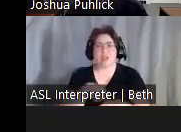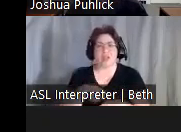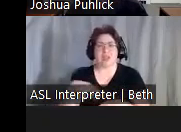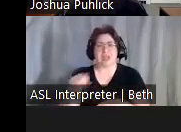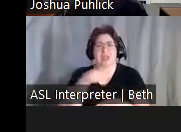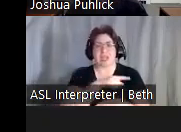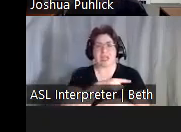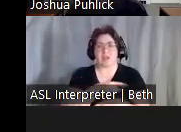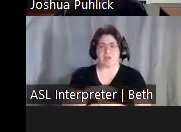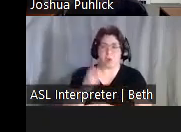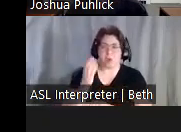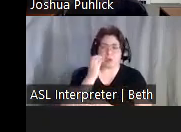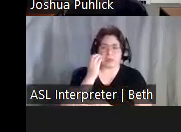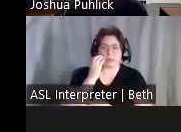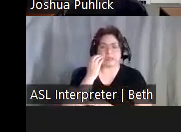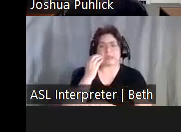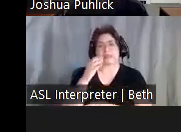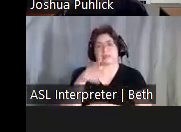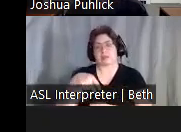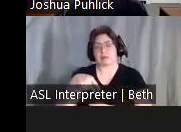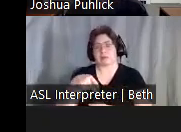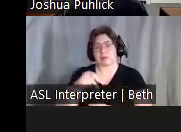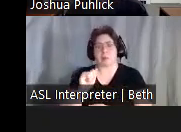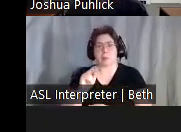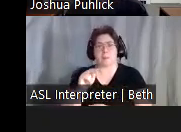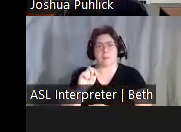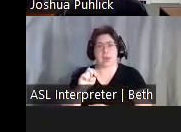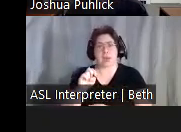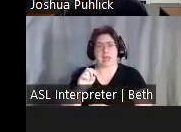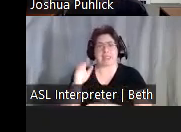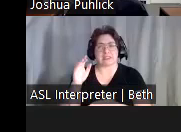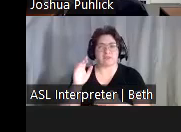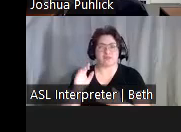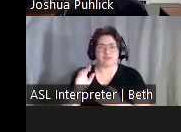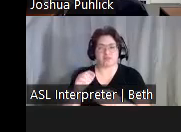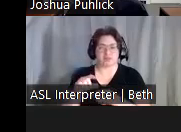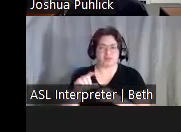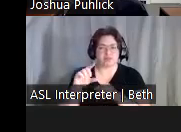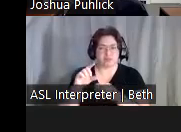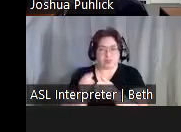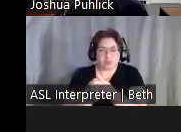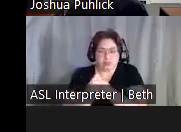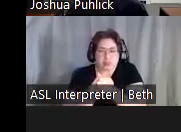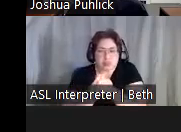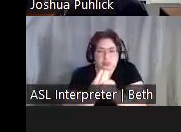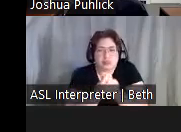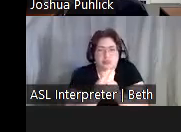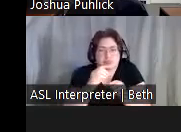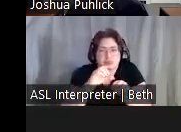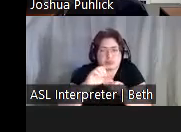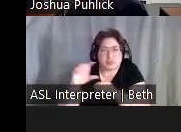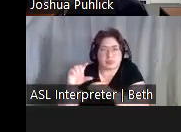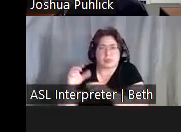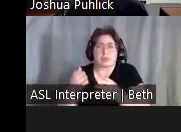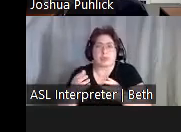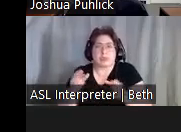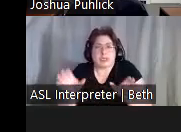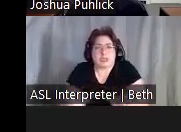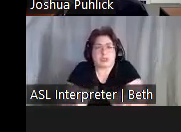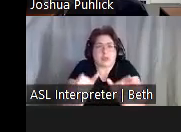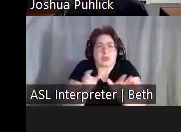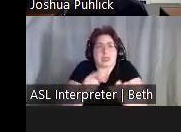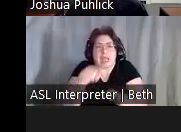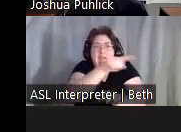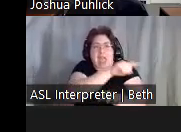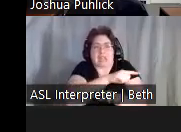saplings. So we're doing that to enhance structure in these stands